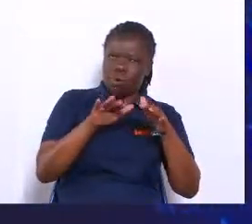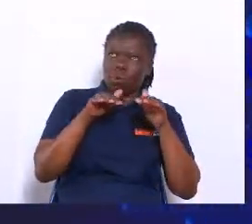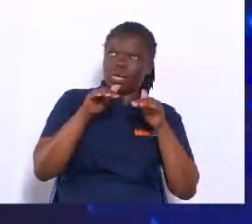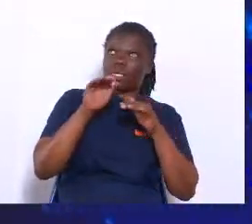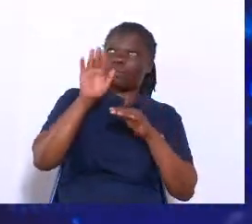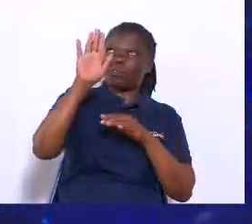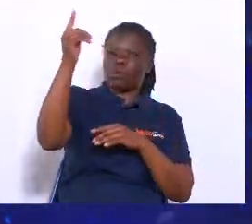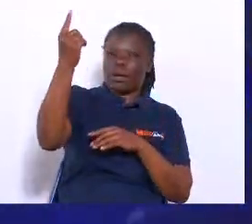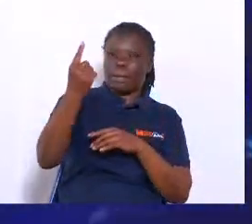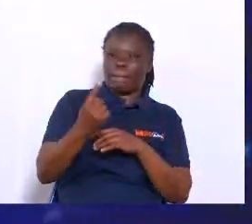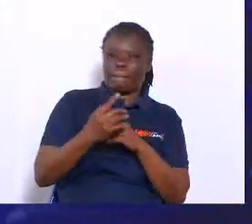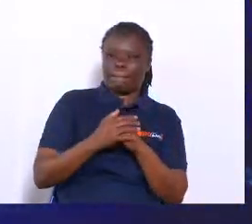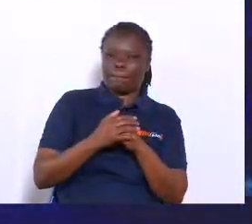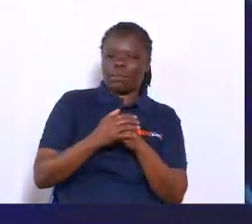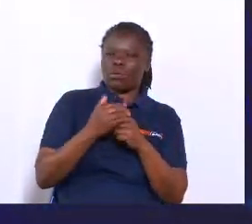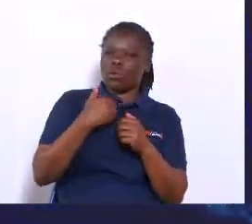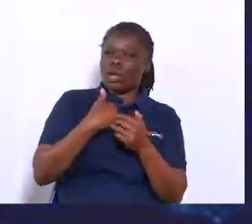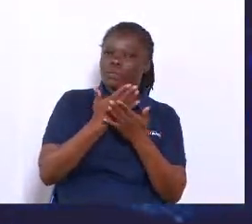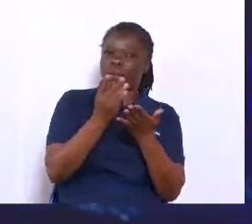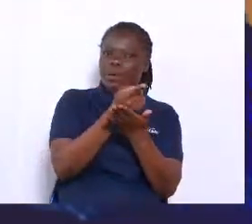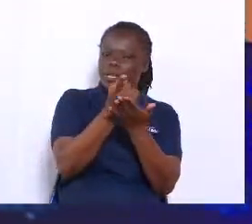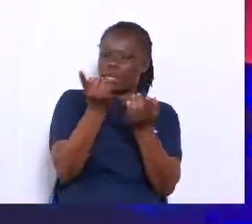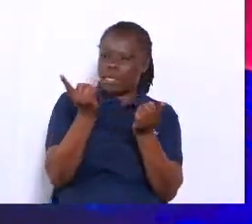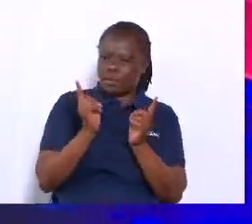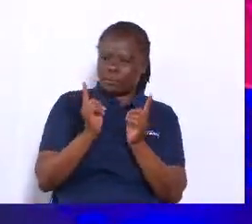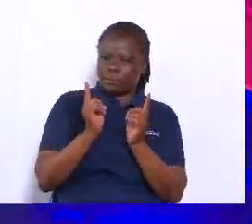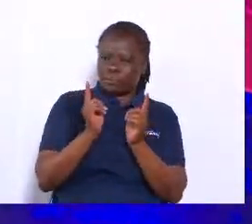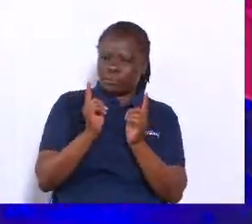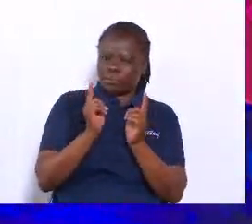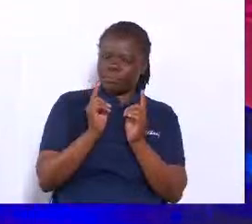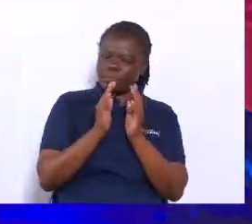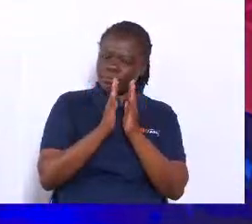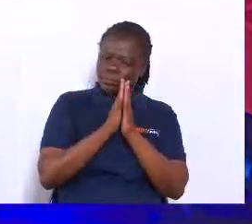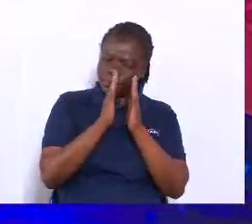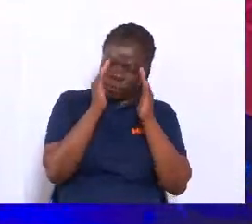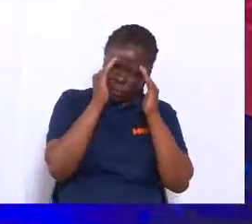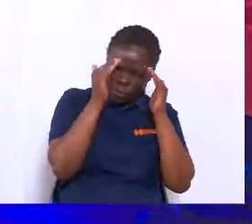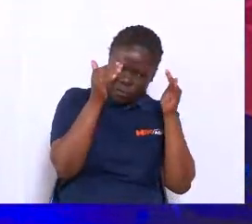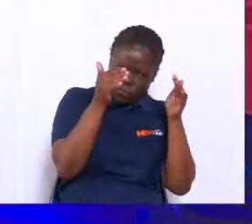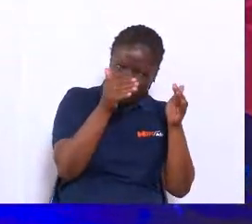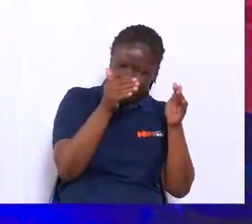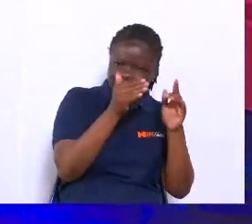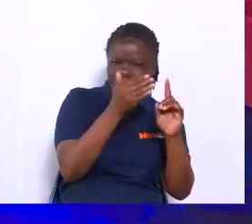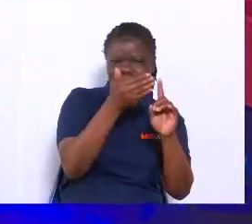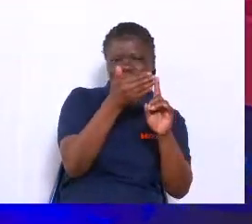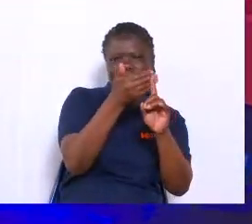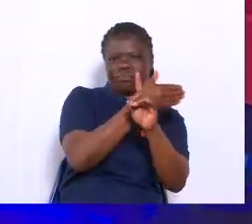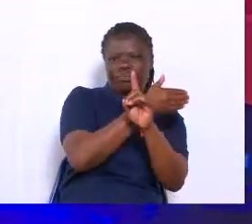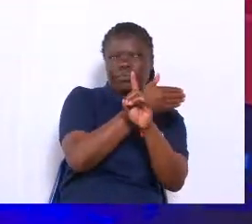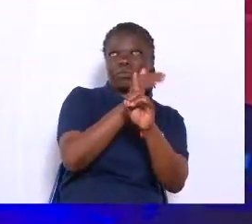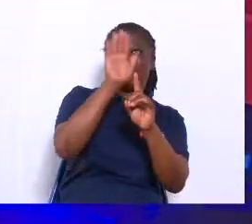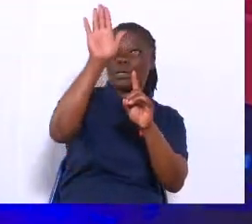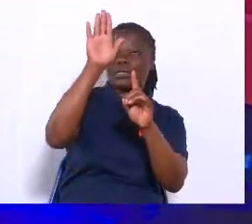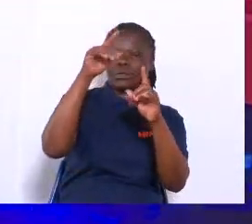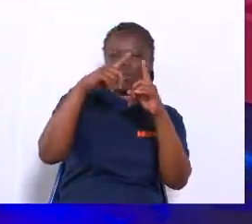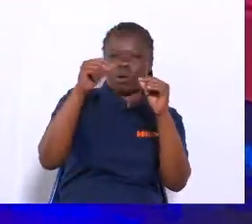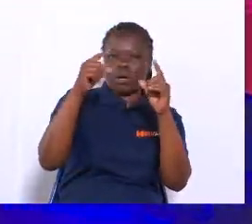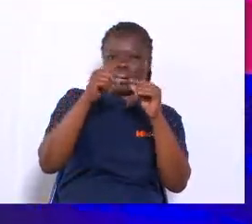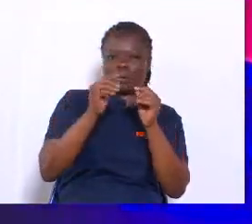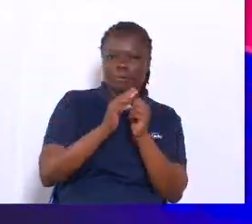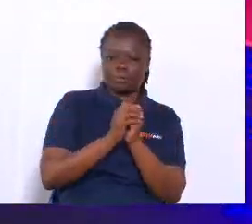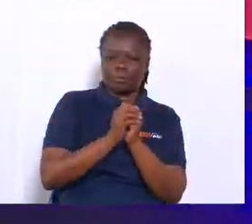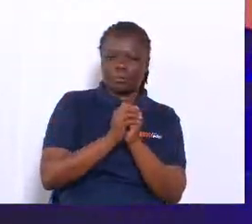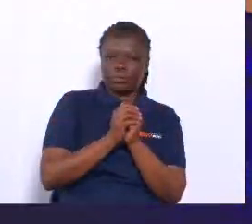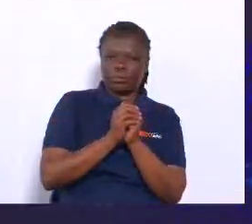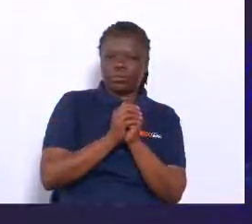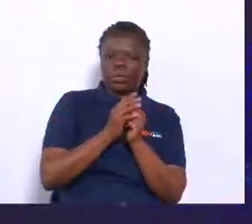there somebody here today that your devotional life has slipped? You once